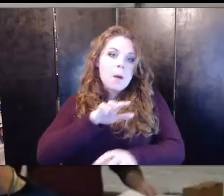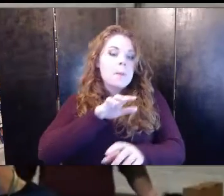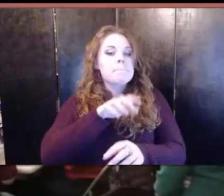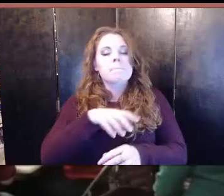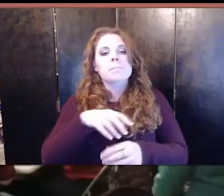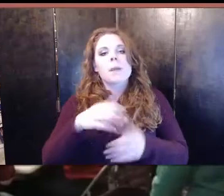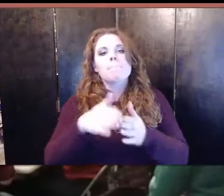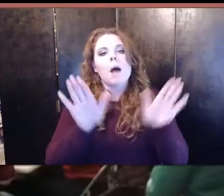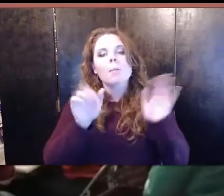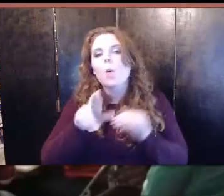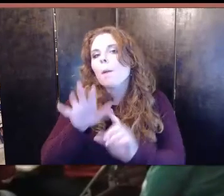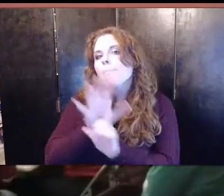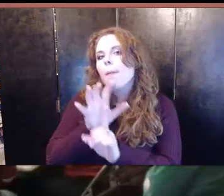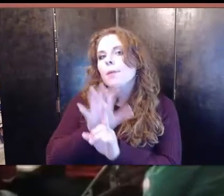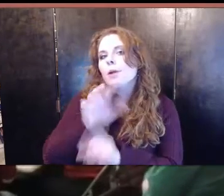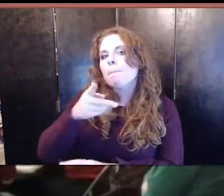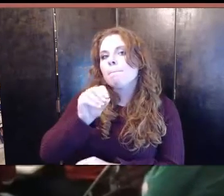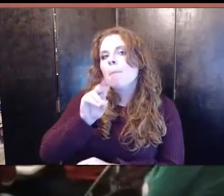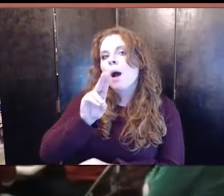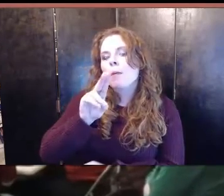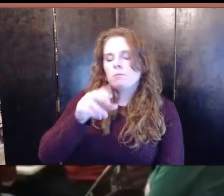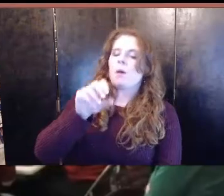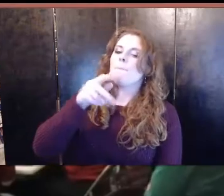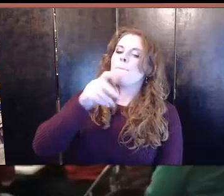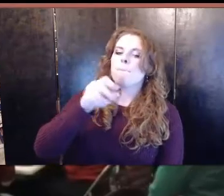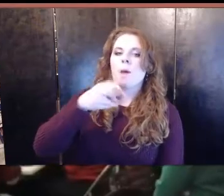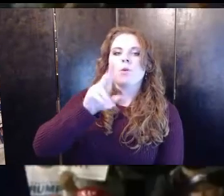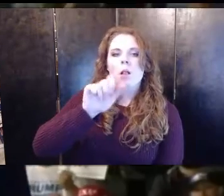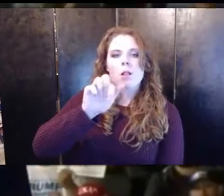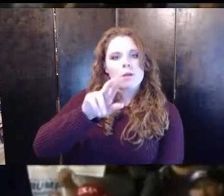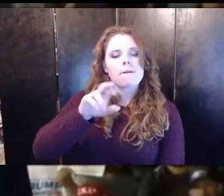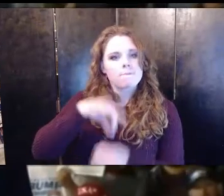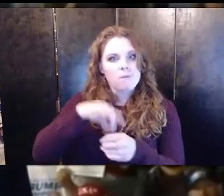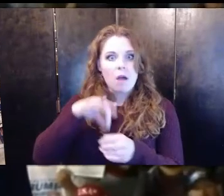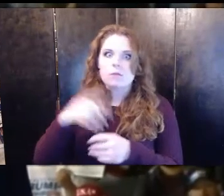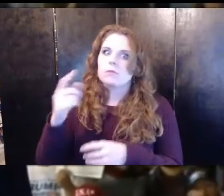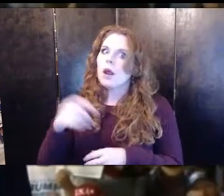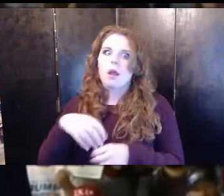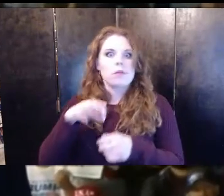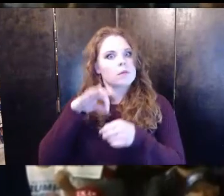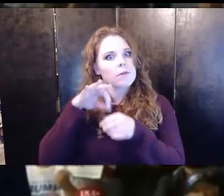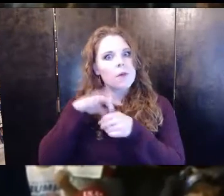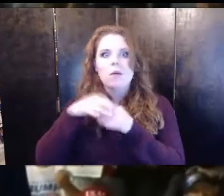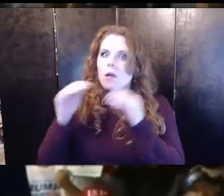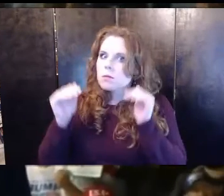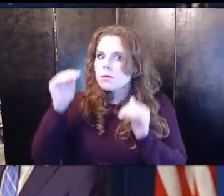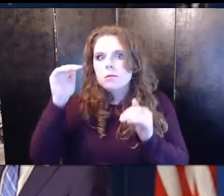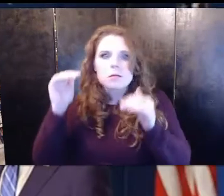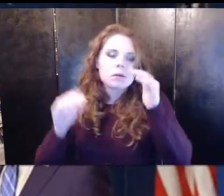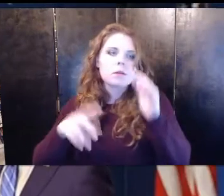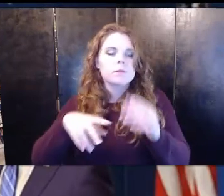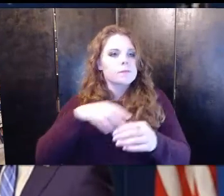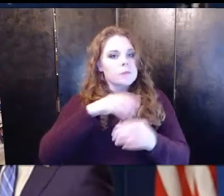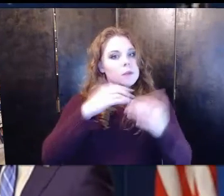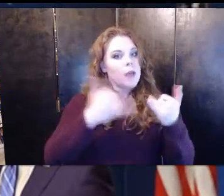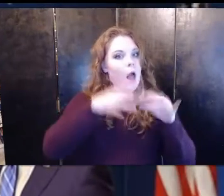popular vote in several states, and the numbers went back and forth between our current president, Republican Donald Trump, and his